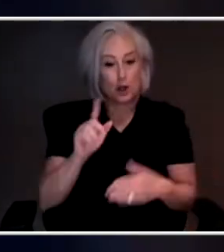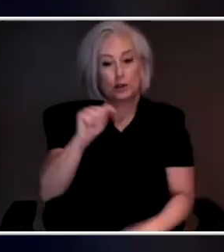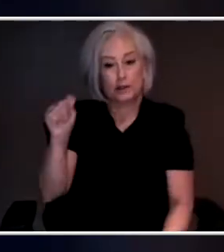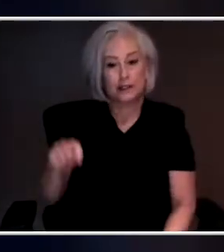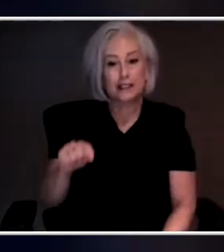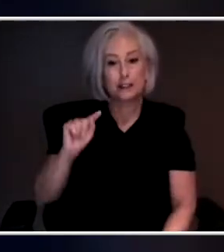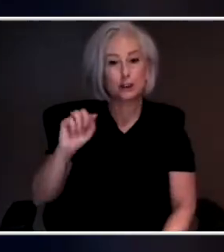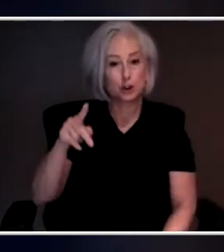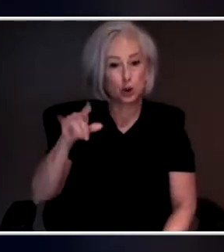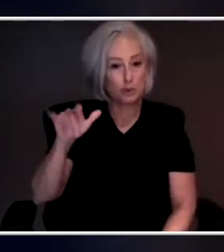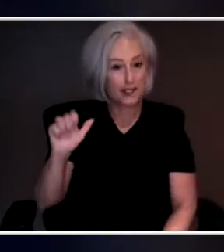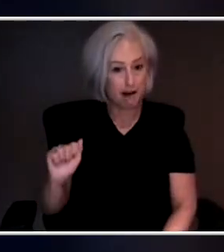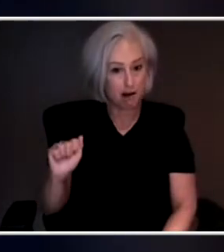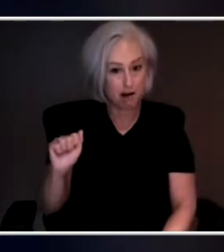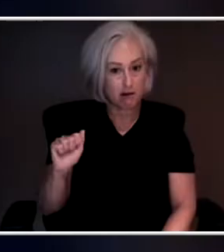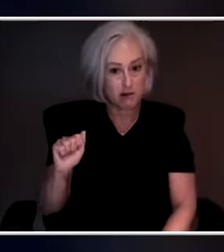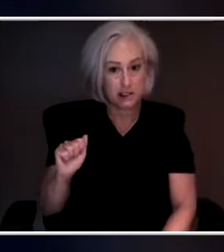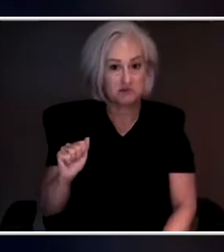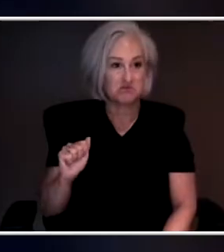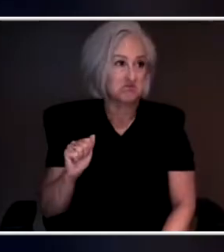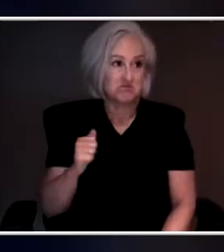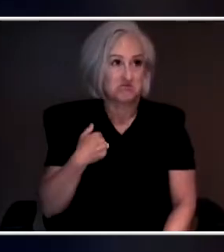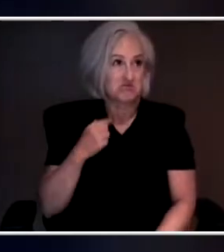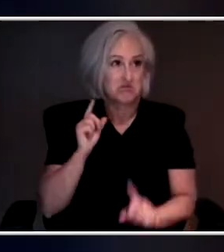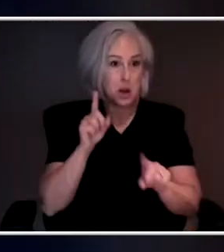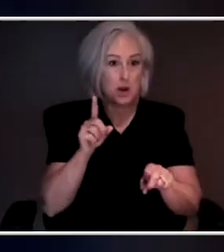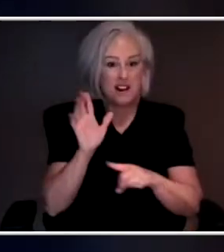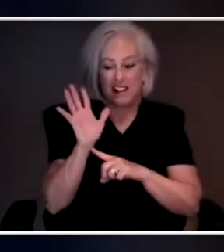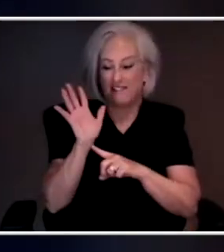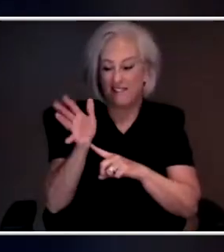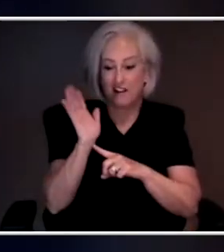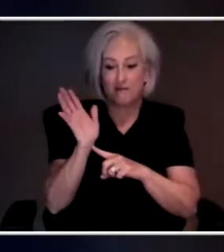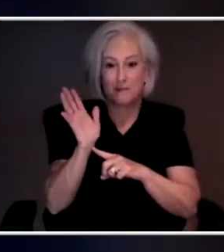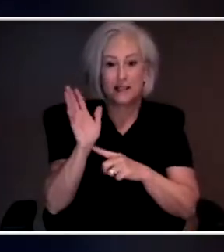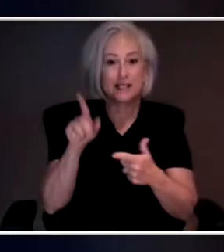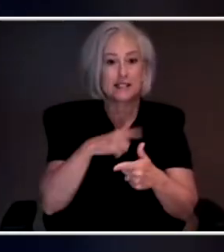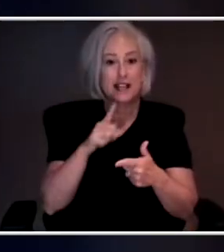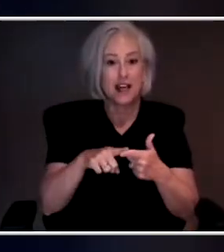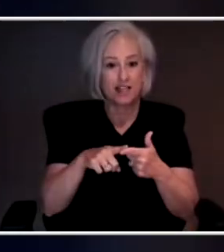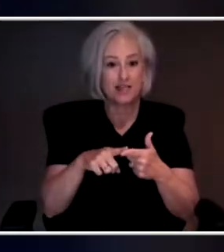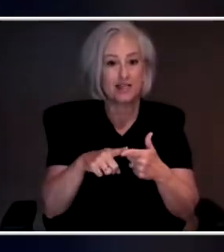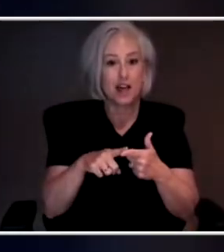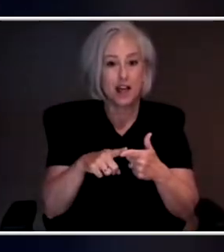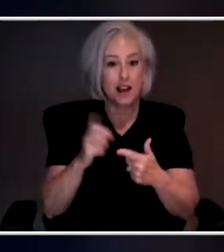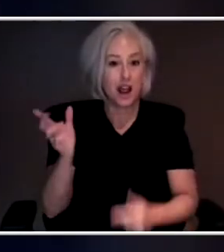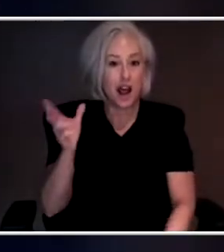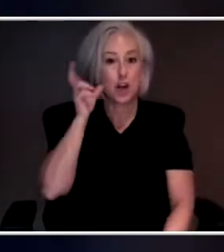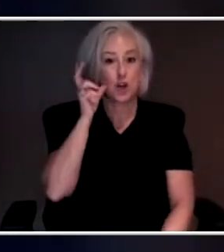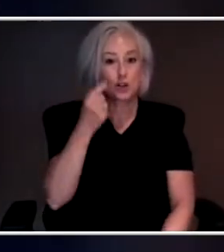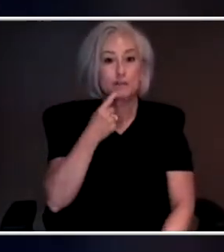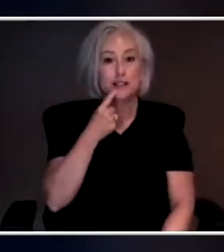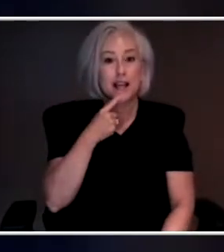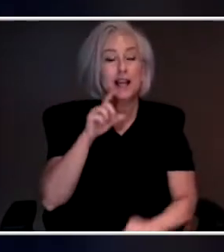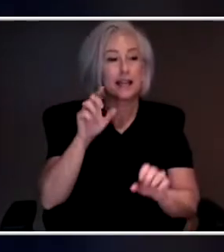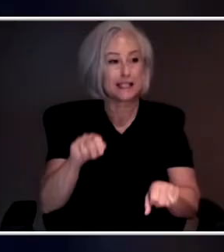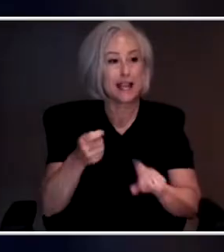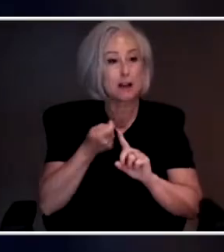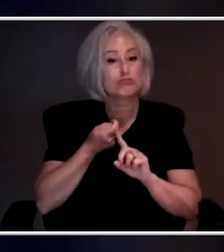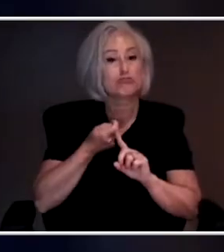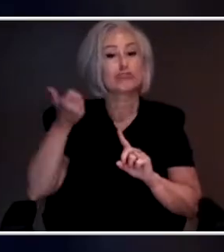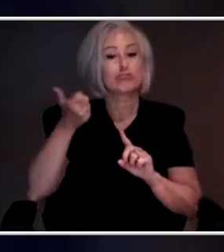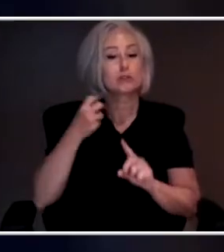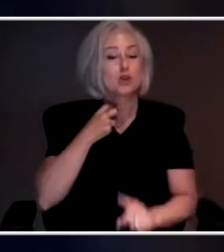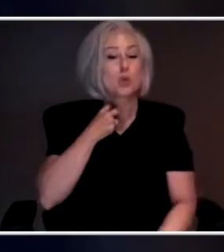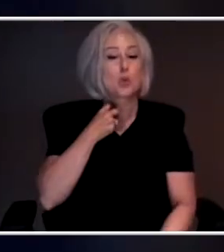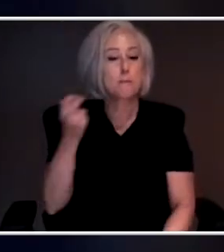don't think I'd been in the office 5-10 minutes when one of the first things that I heard was, well, we can always take it out.